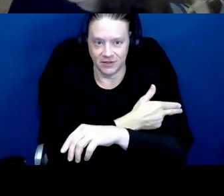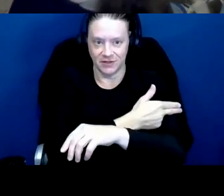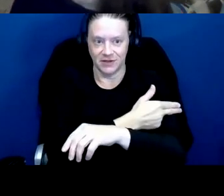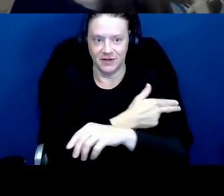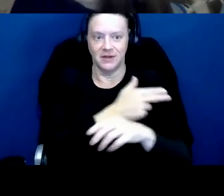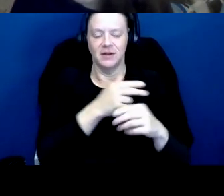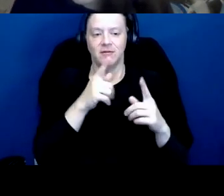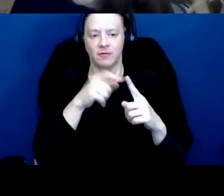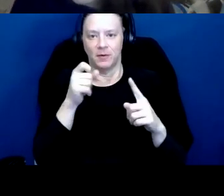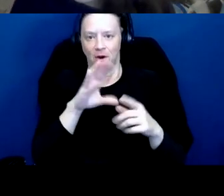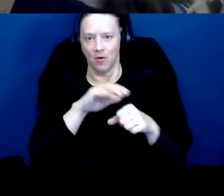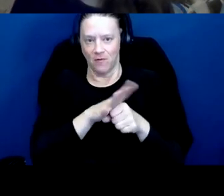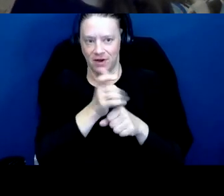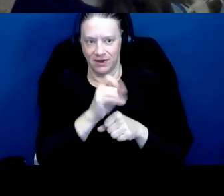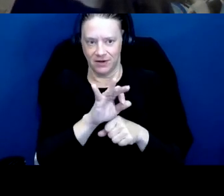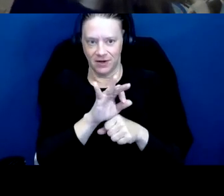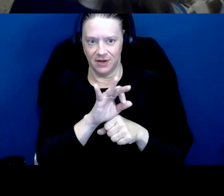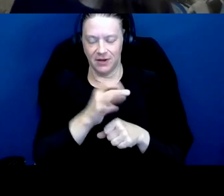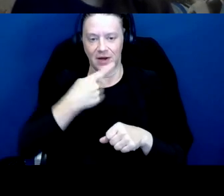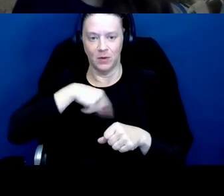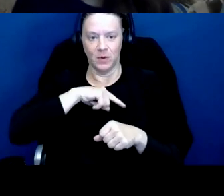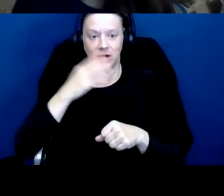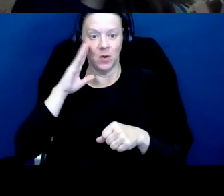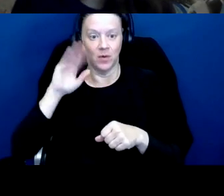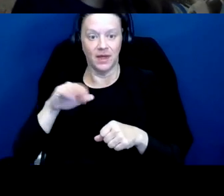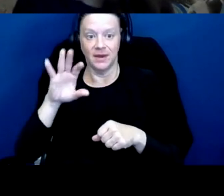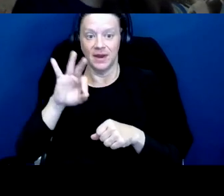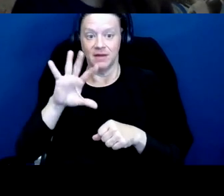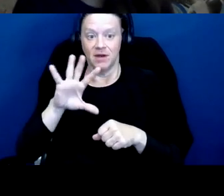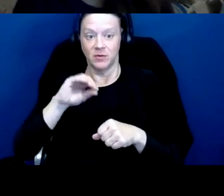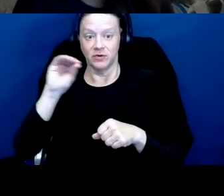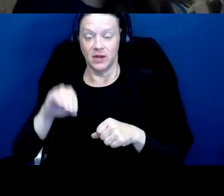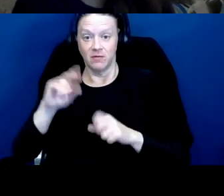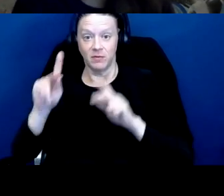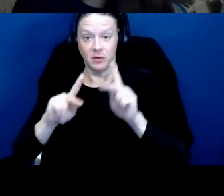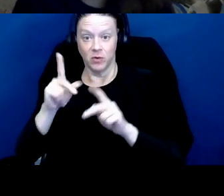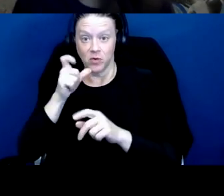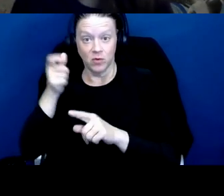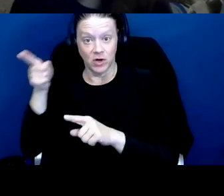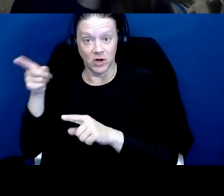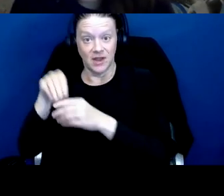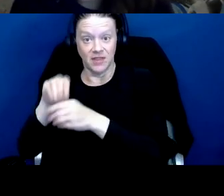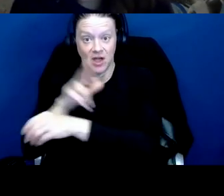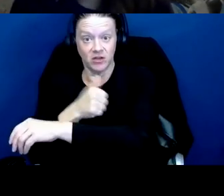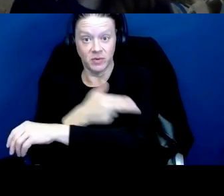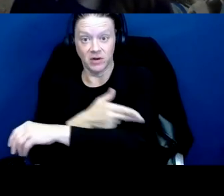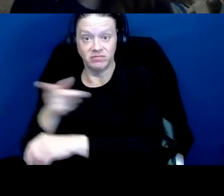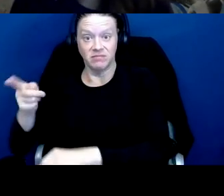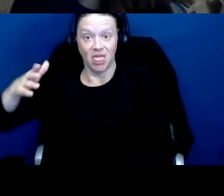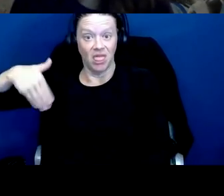we've had in the summer is that 95% of people who were in the hospital were people who had not been